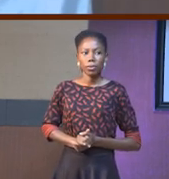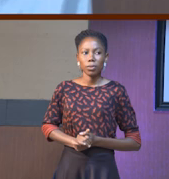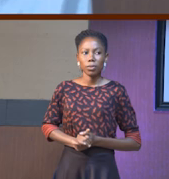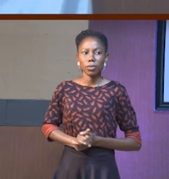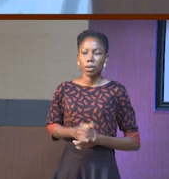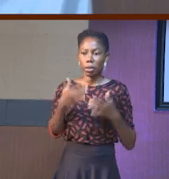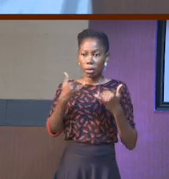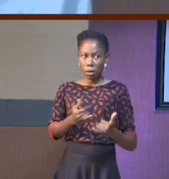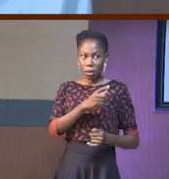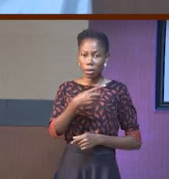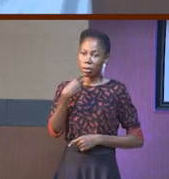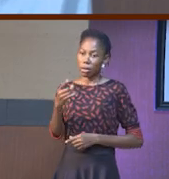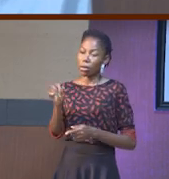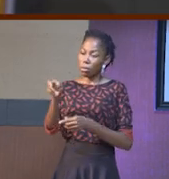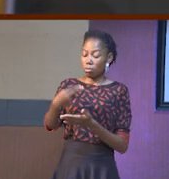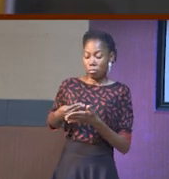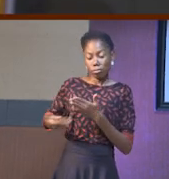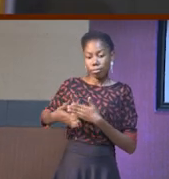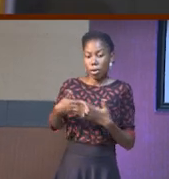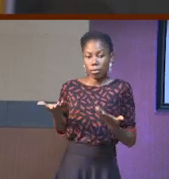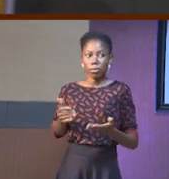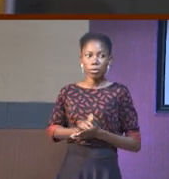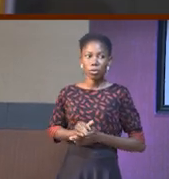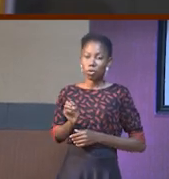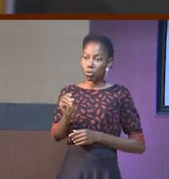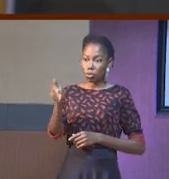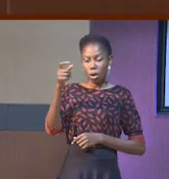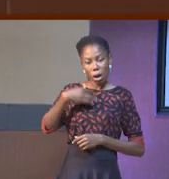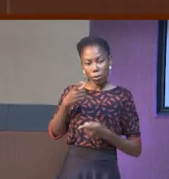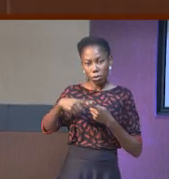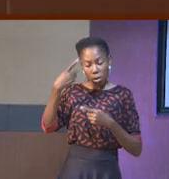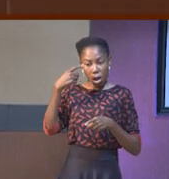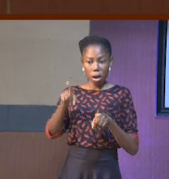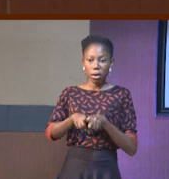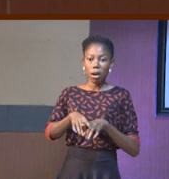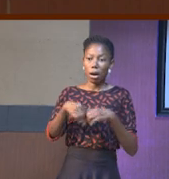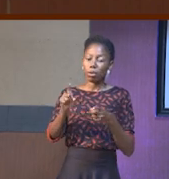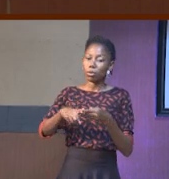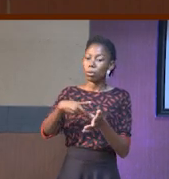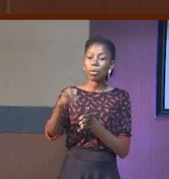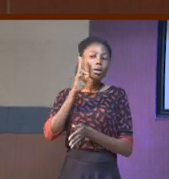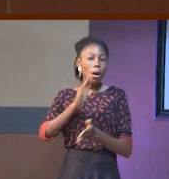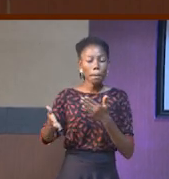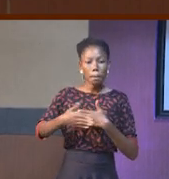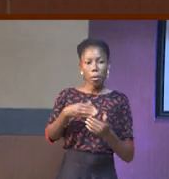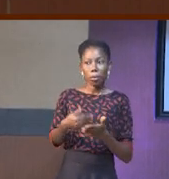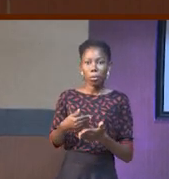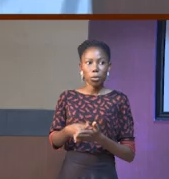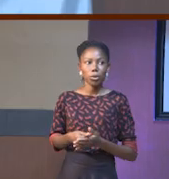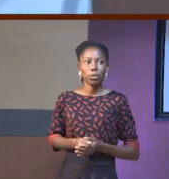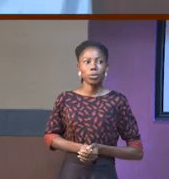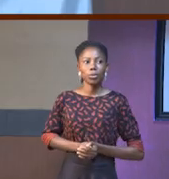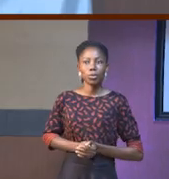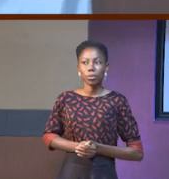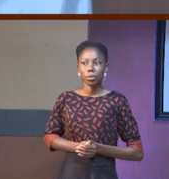The bottom line is she wants her money back. So you have to work out an arrangement on how to pay her money.